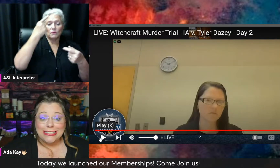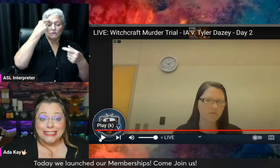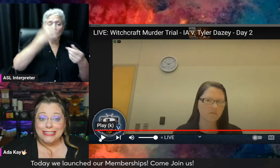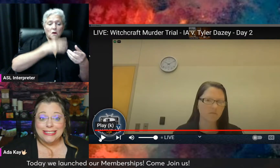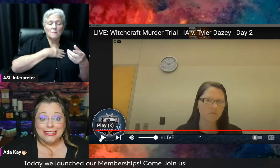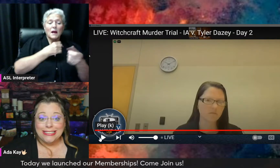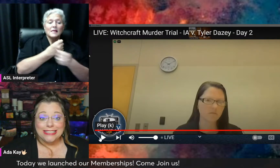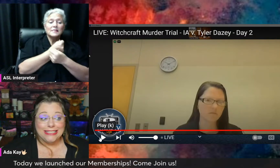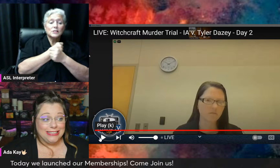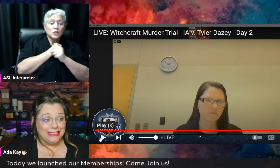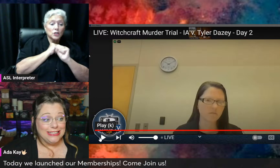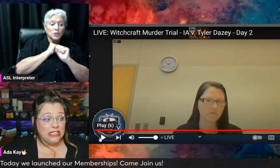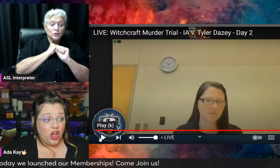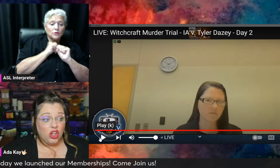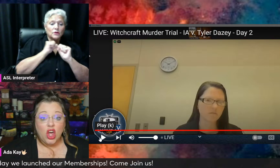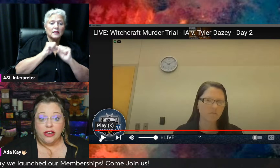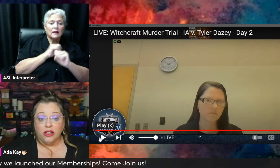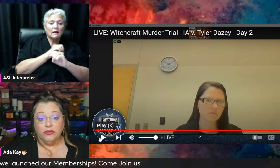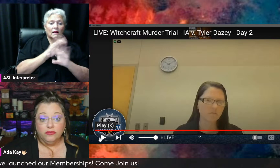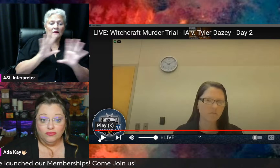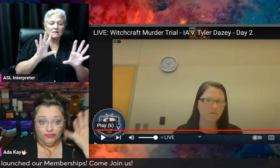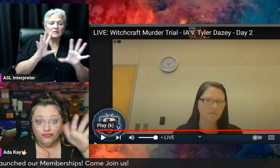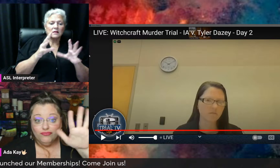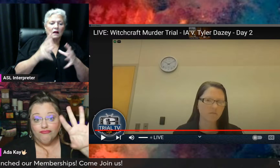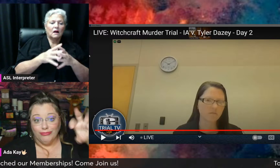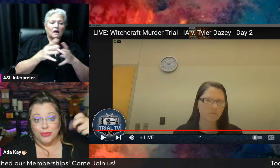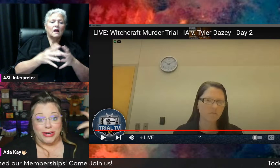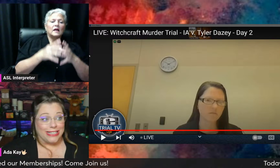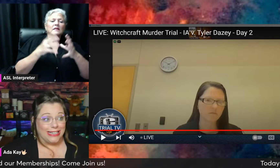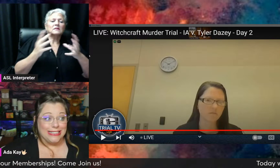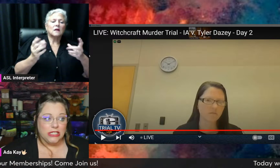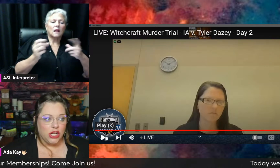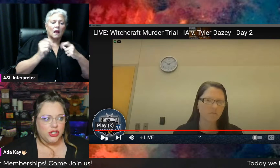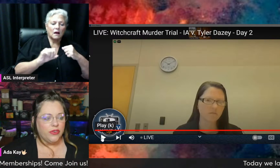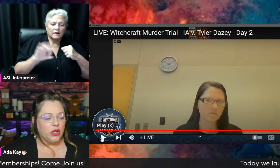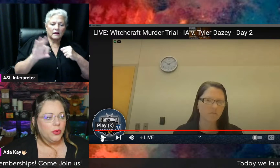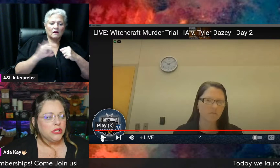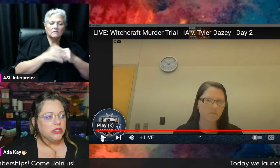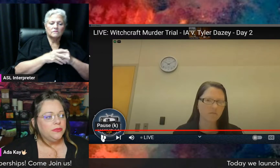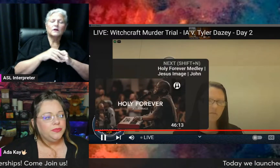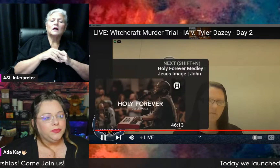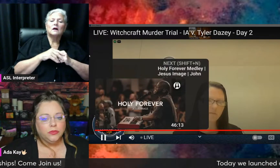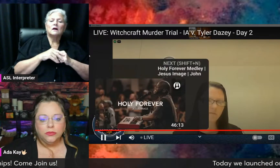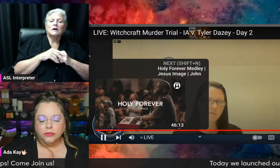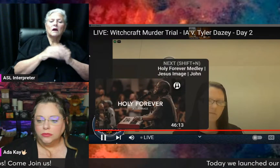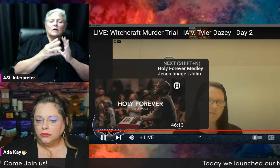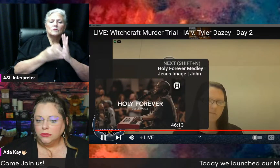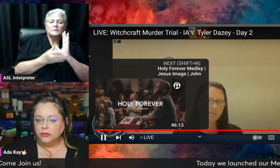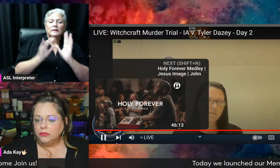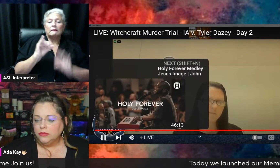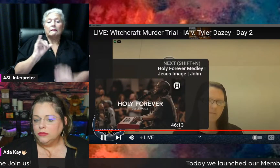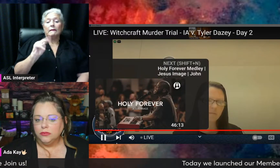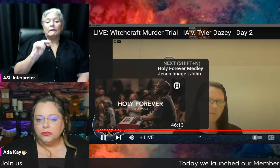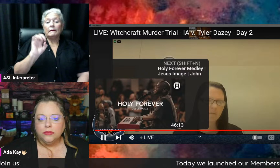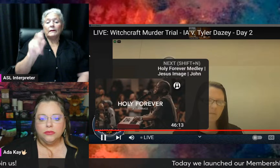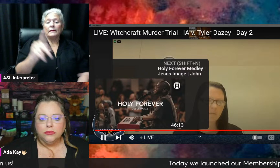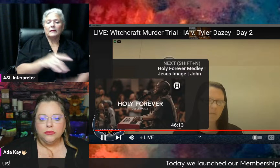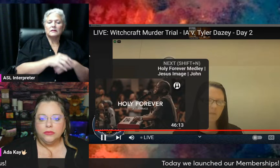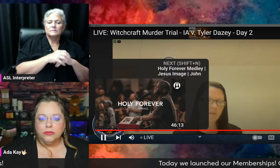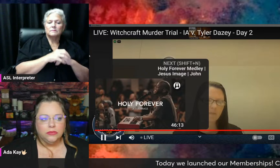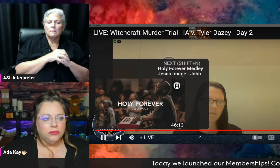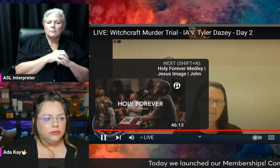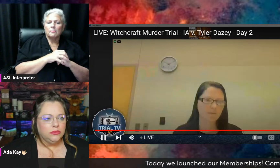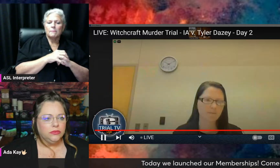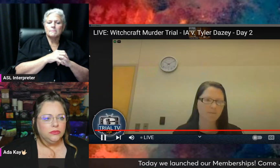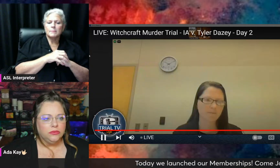clearances, it's a lot of printing. It's not just fingerprints. Okay. And how long can a latent